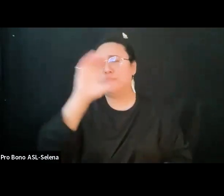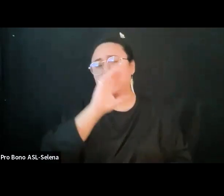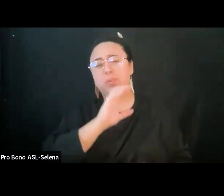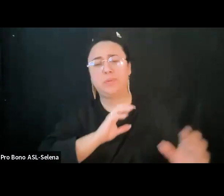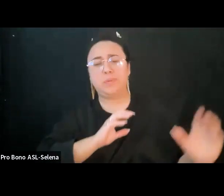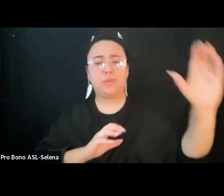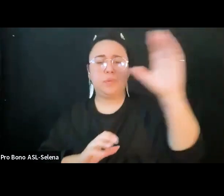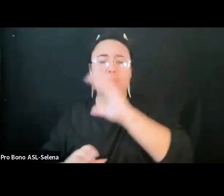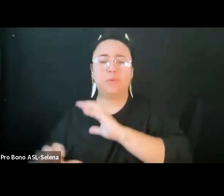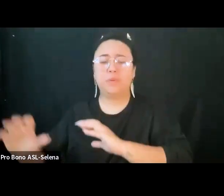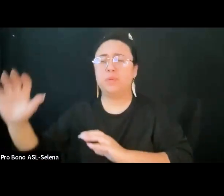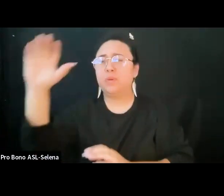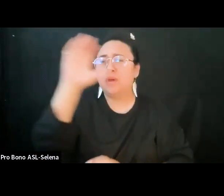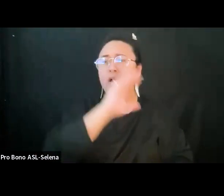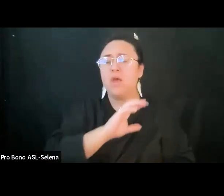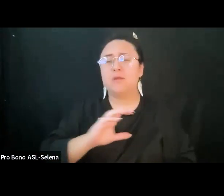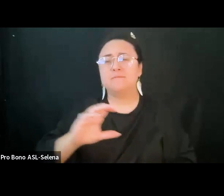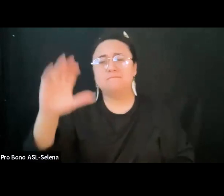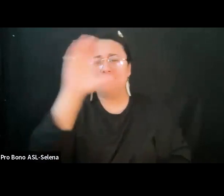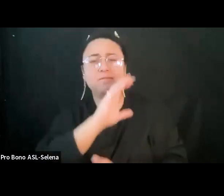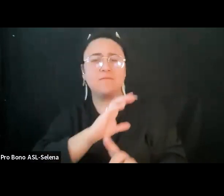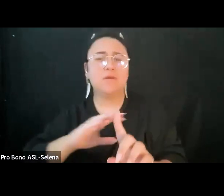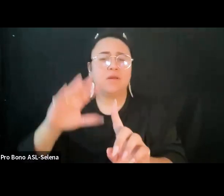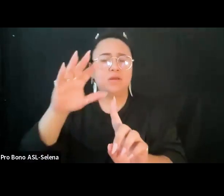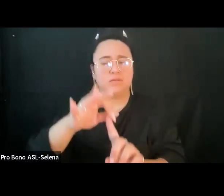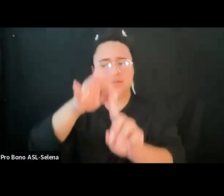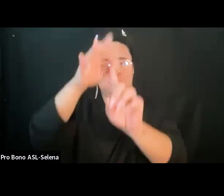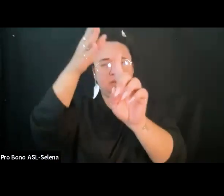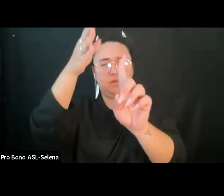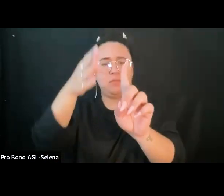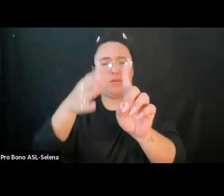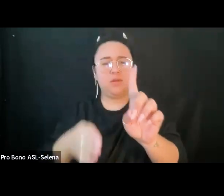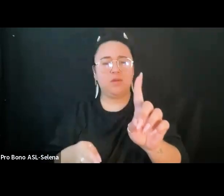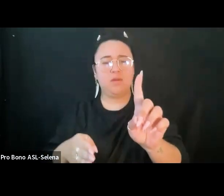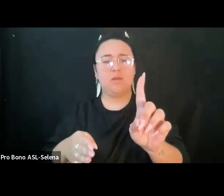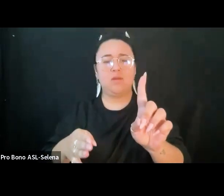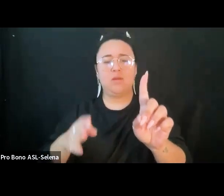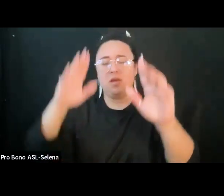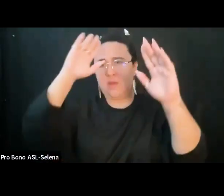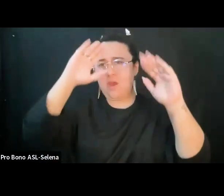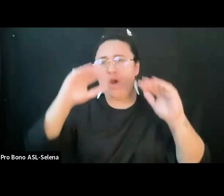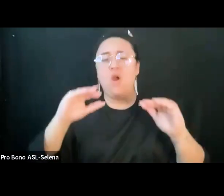Search for that special someone, hope we don't find what will